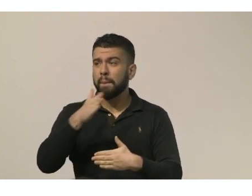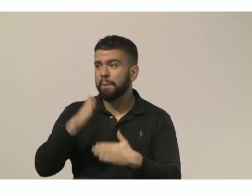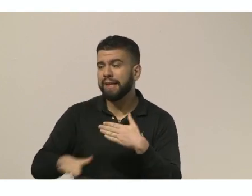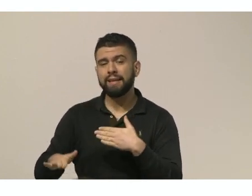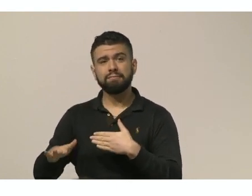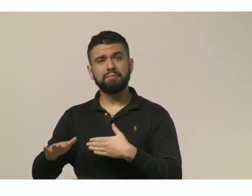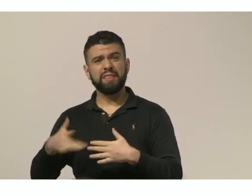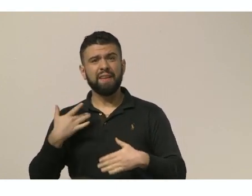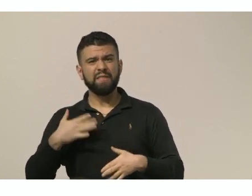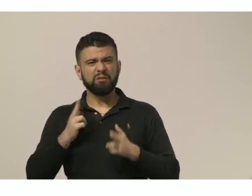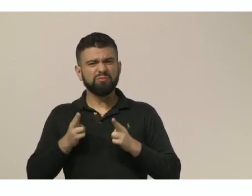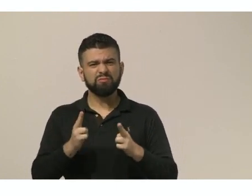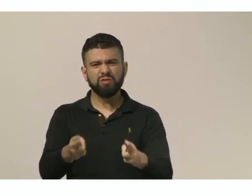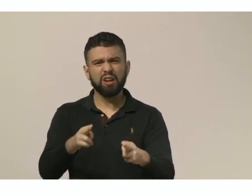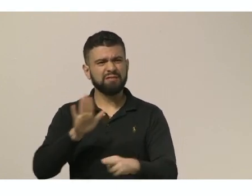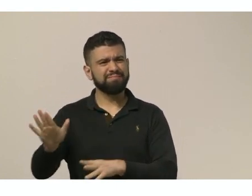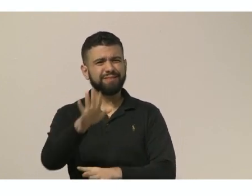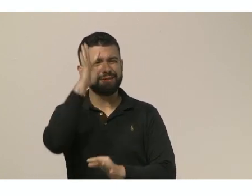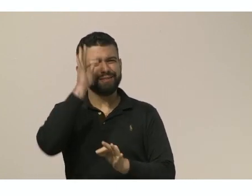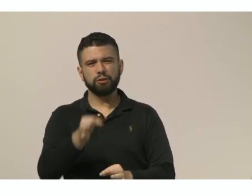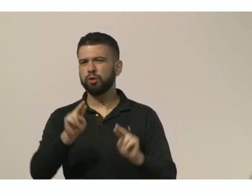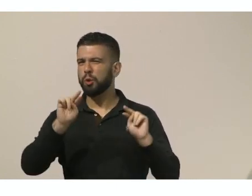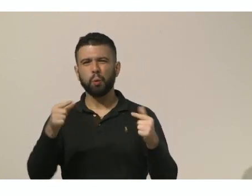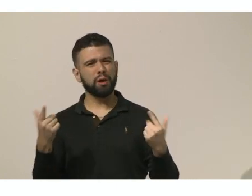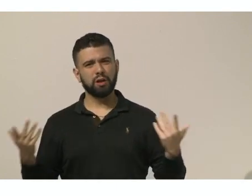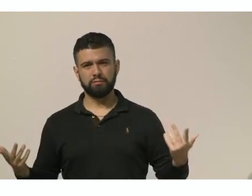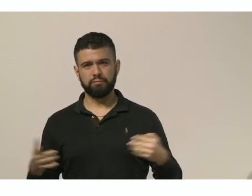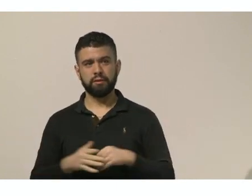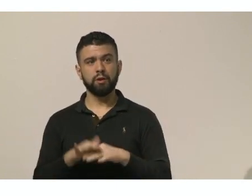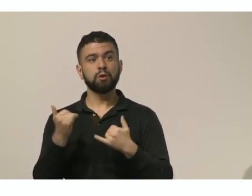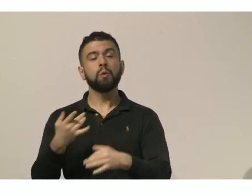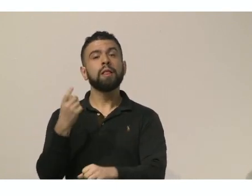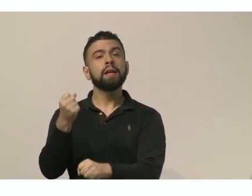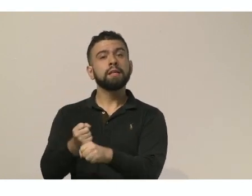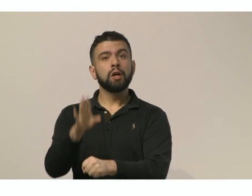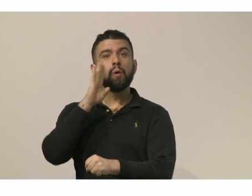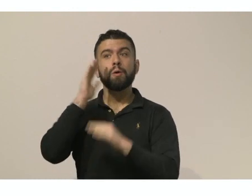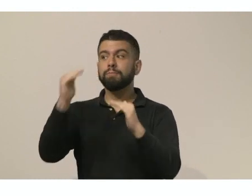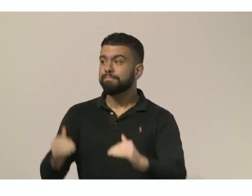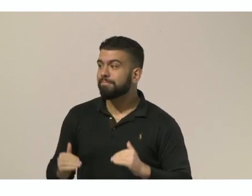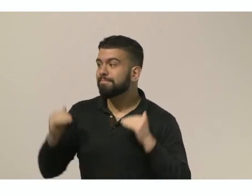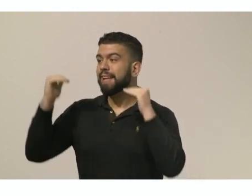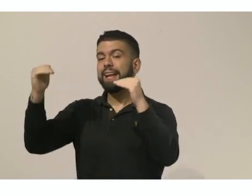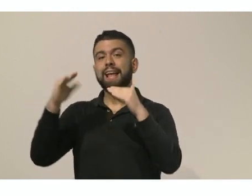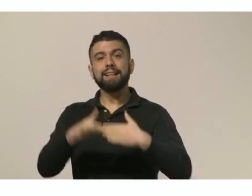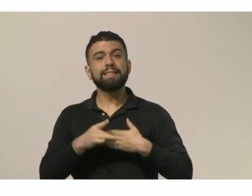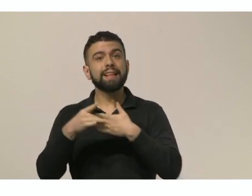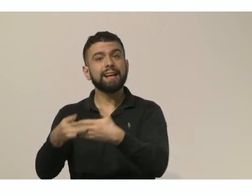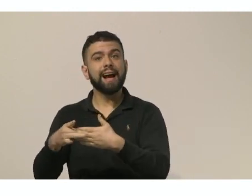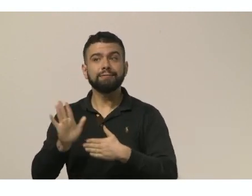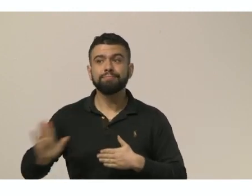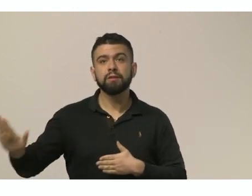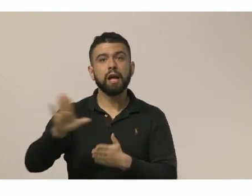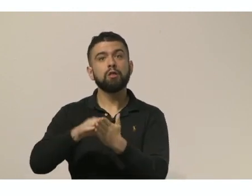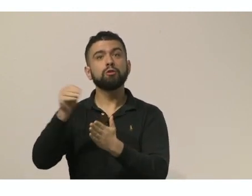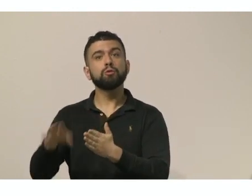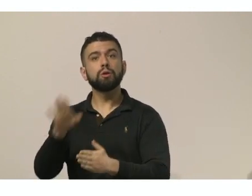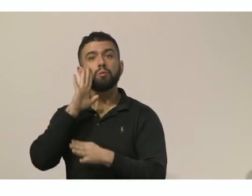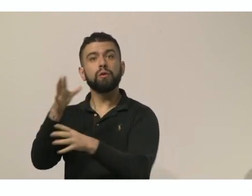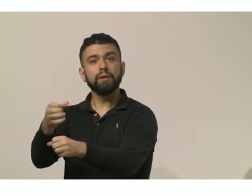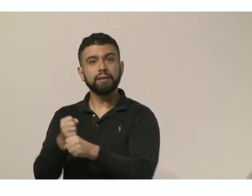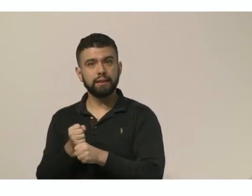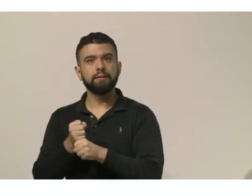are generally not the best. This year, we will work on enhancing the guidance that students receive as they enter their